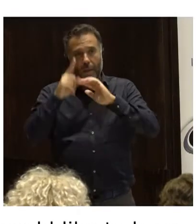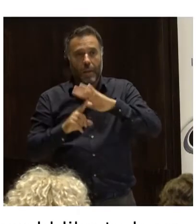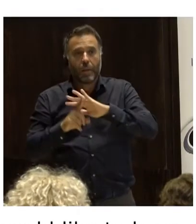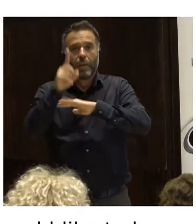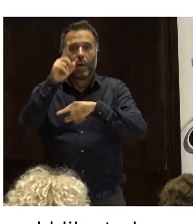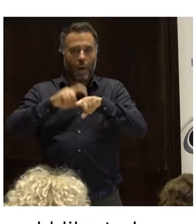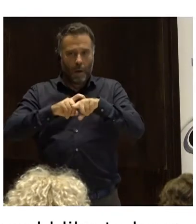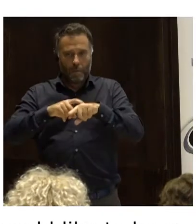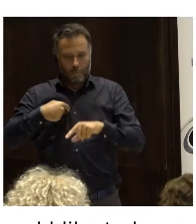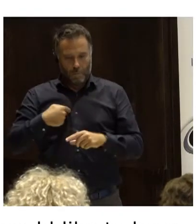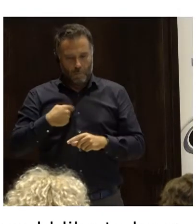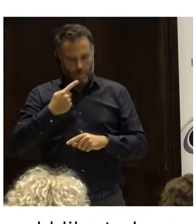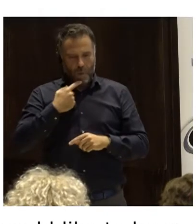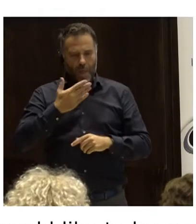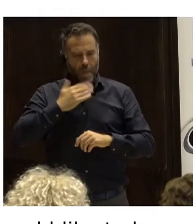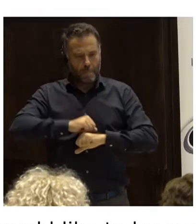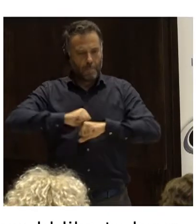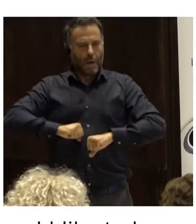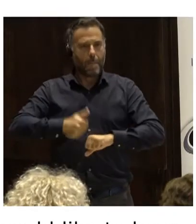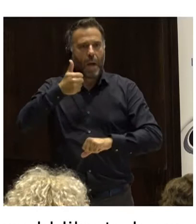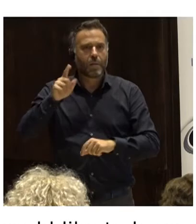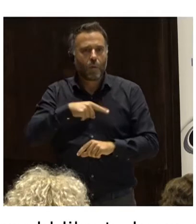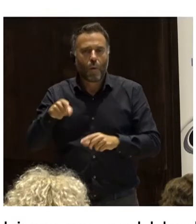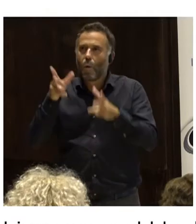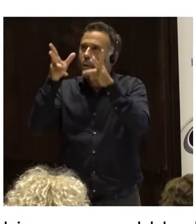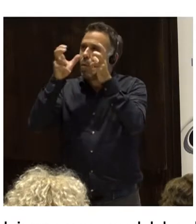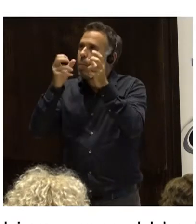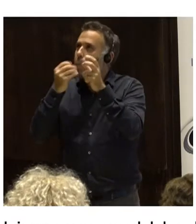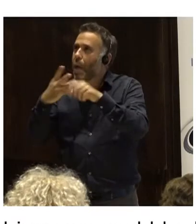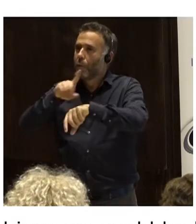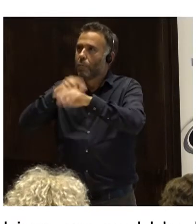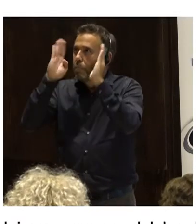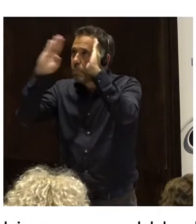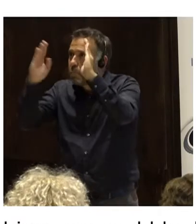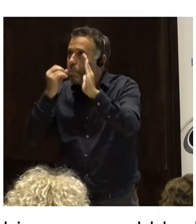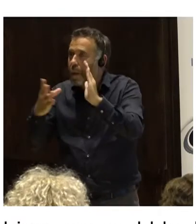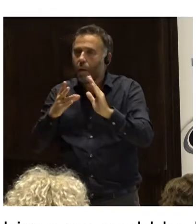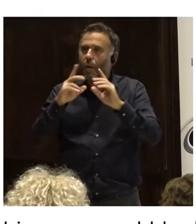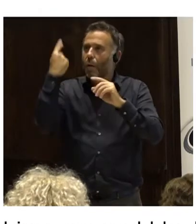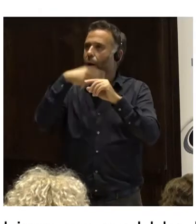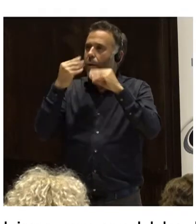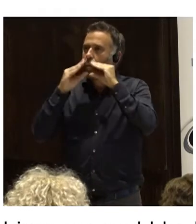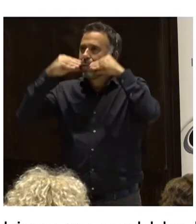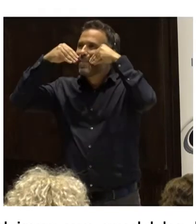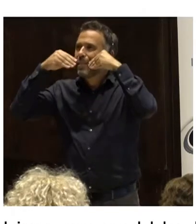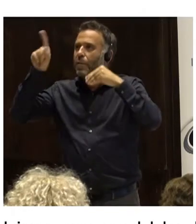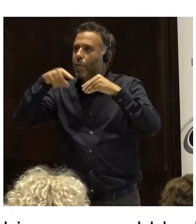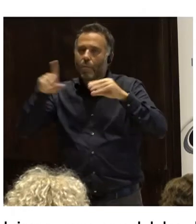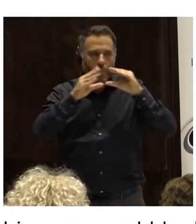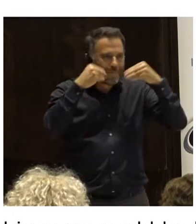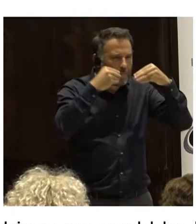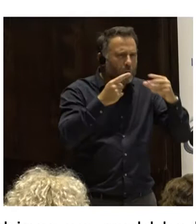perceptual? It's like you were saying, the smiles, like those are pretty intangible but important too.